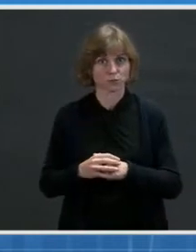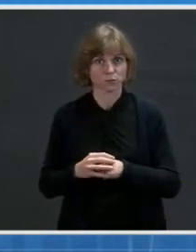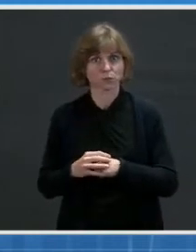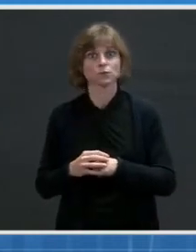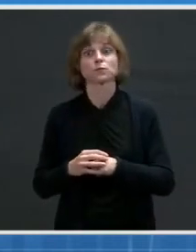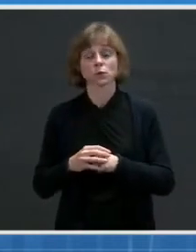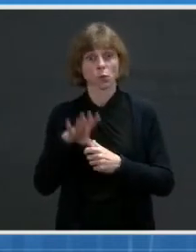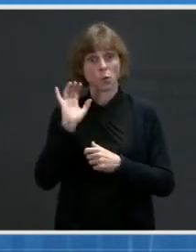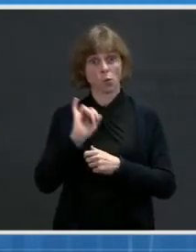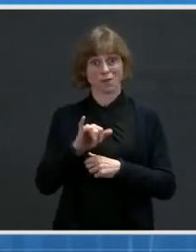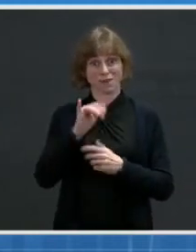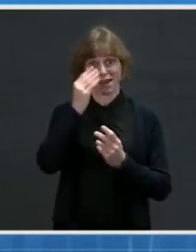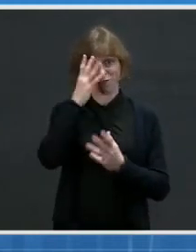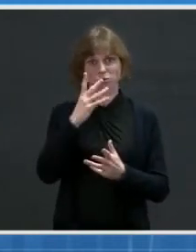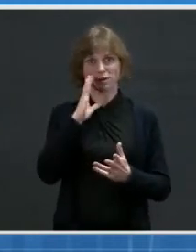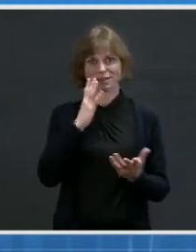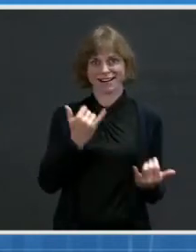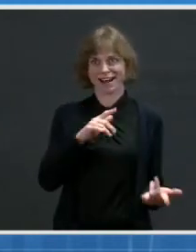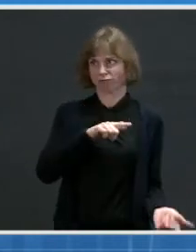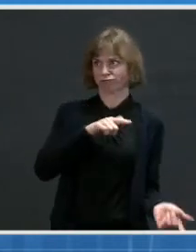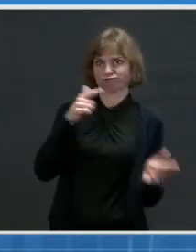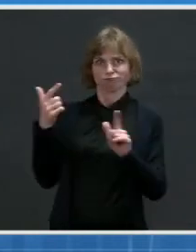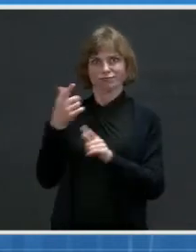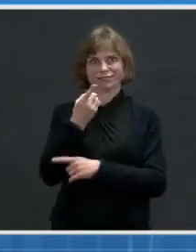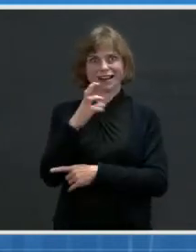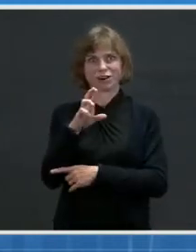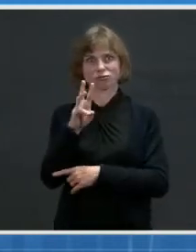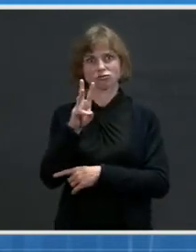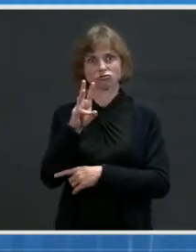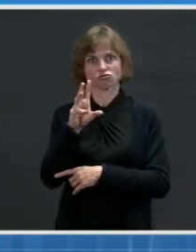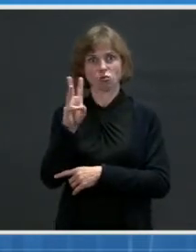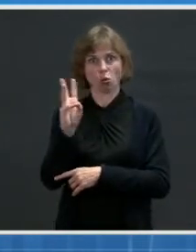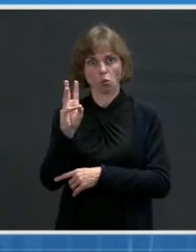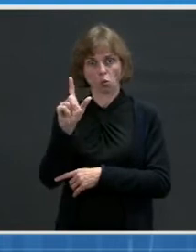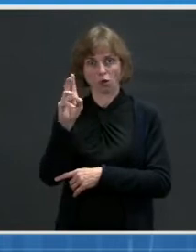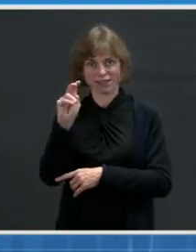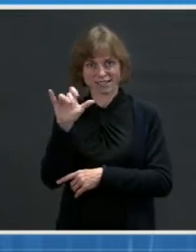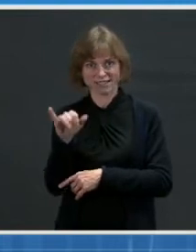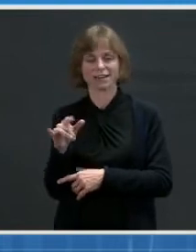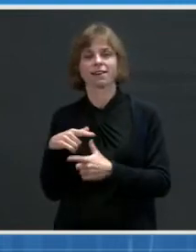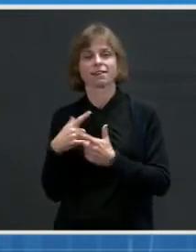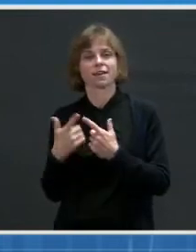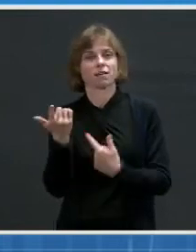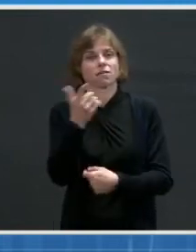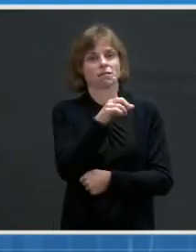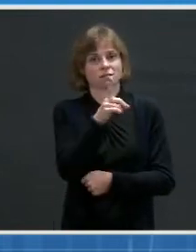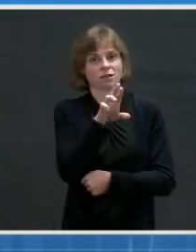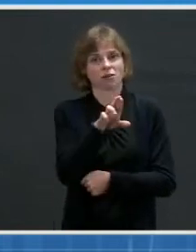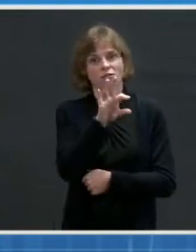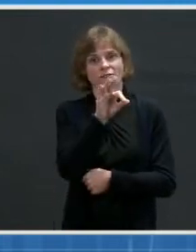update, I will turn it over to Dr. Walensky, and then from there to Dr. Fauci, and then we'll take your questions.